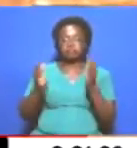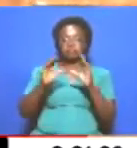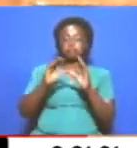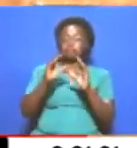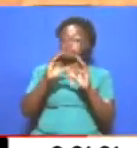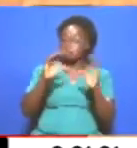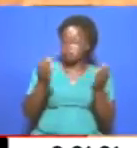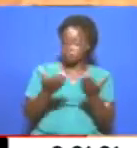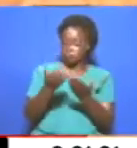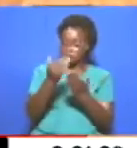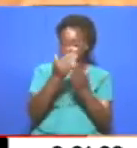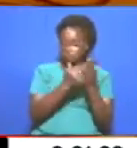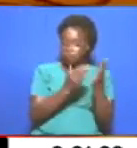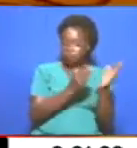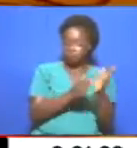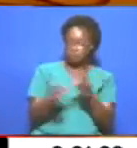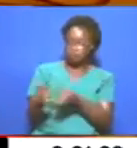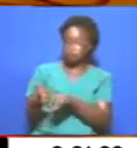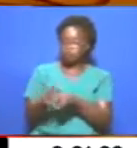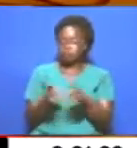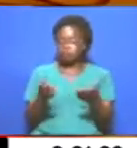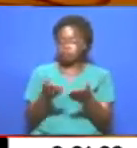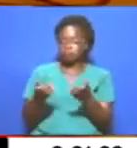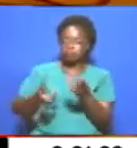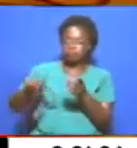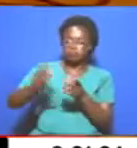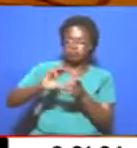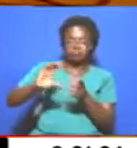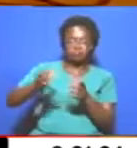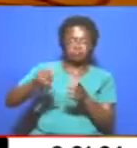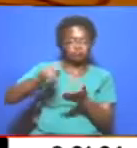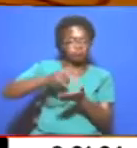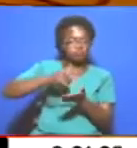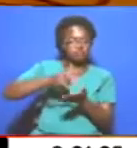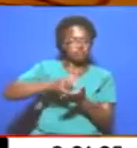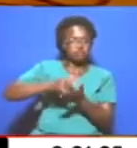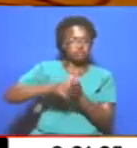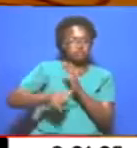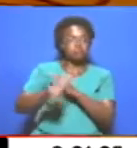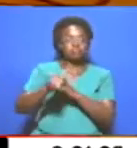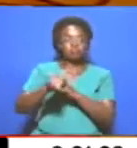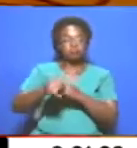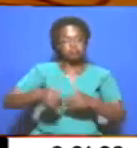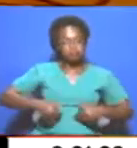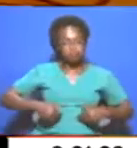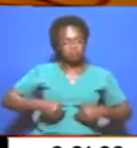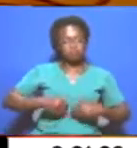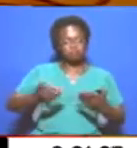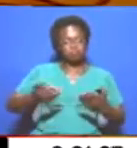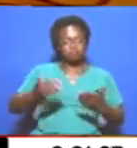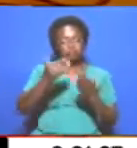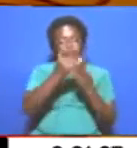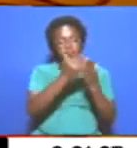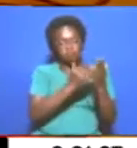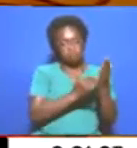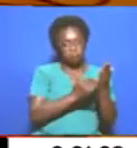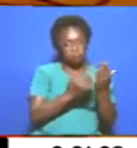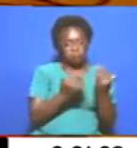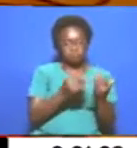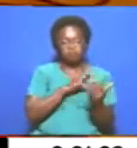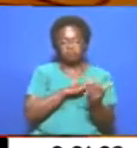also underway to increase the number of counties included under the Hunger Safety Net program. The program currently